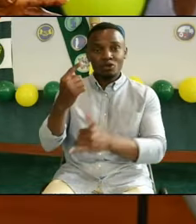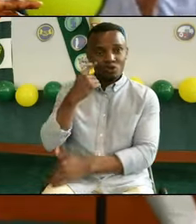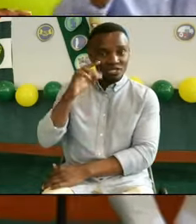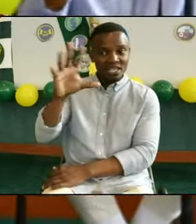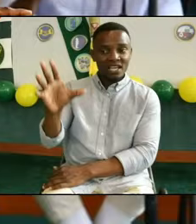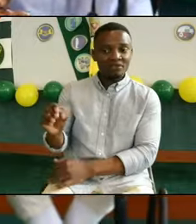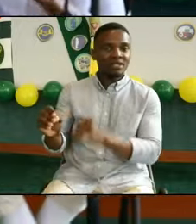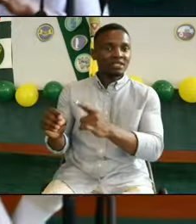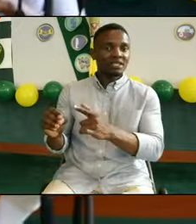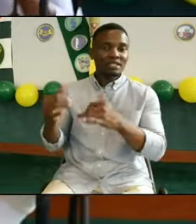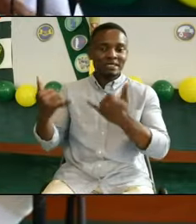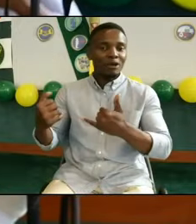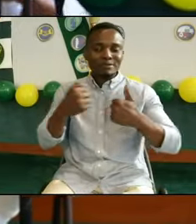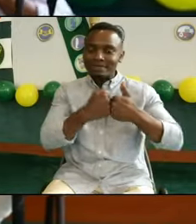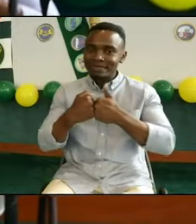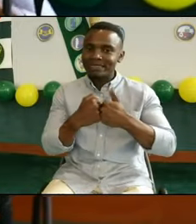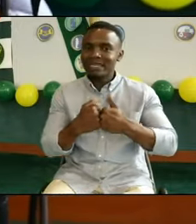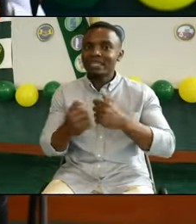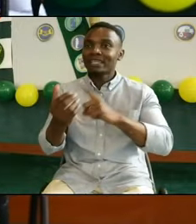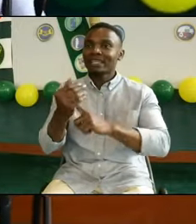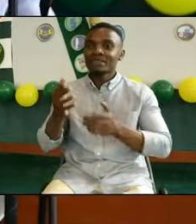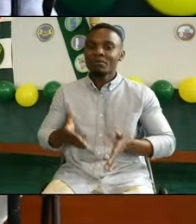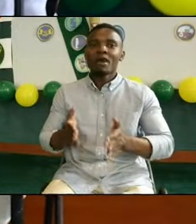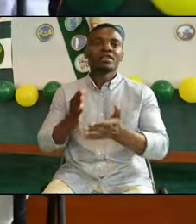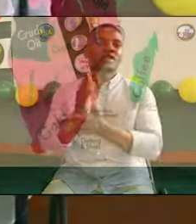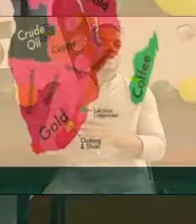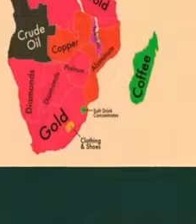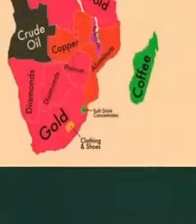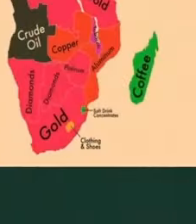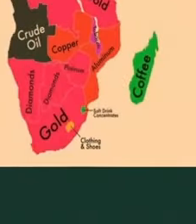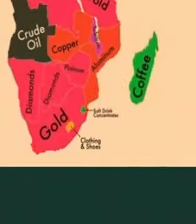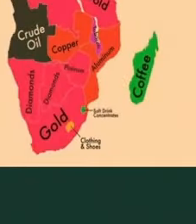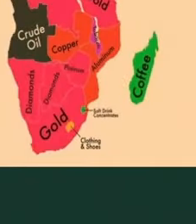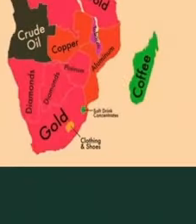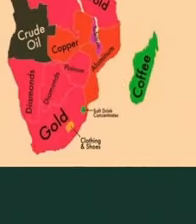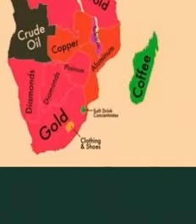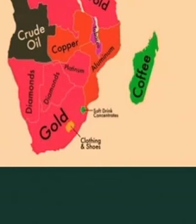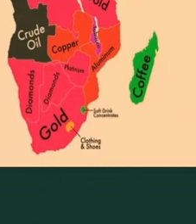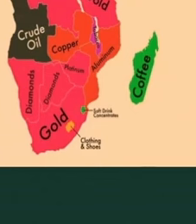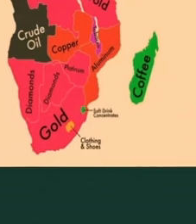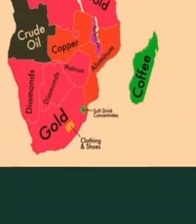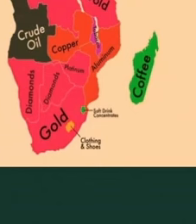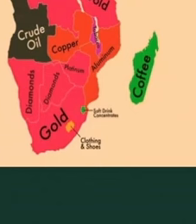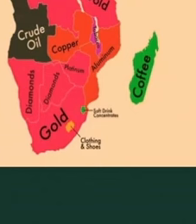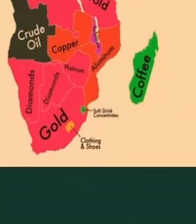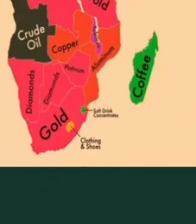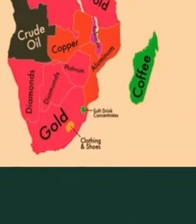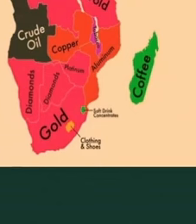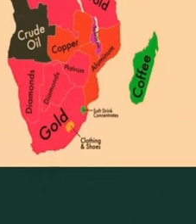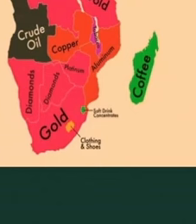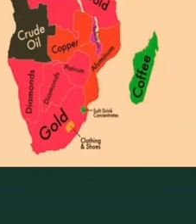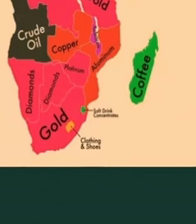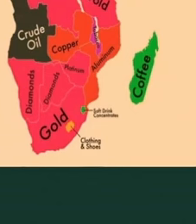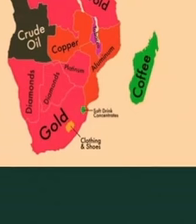our birthright back, isn't it? Oil is in Ghana, but we are suffering. Gold is in Ghana, we are suffering. Cocoa is